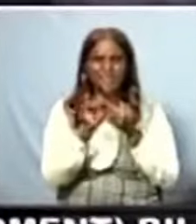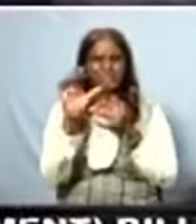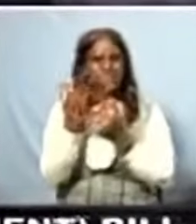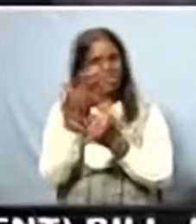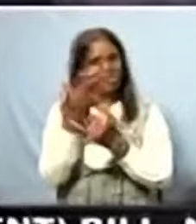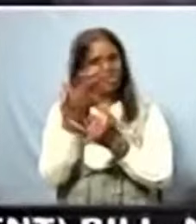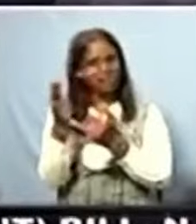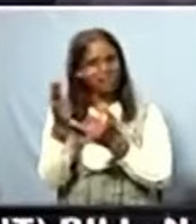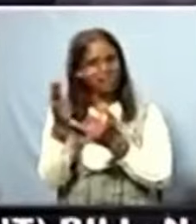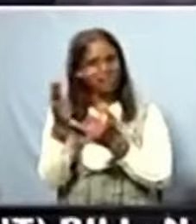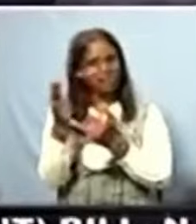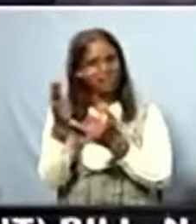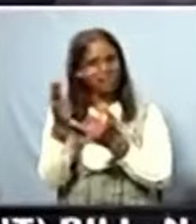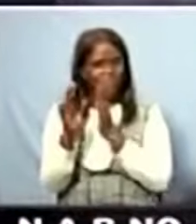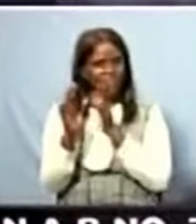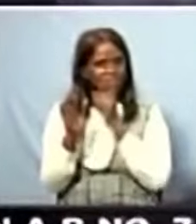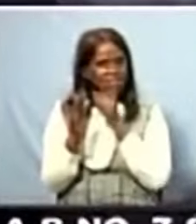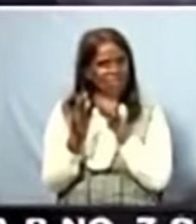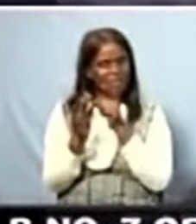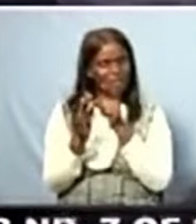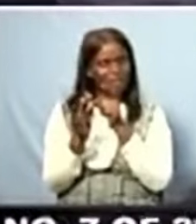delimitation considering